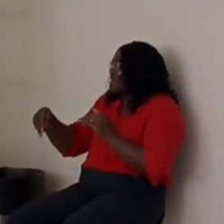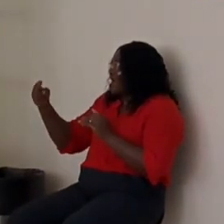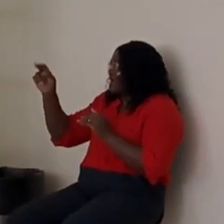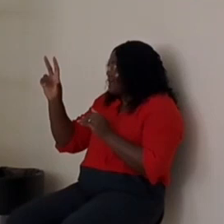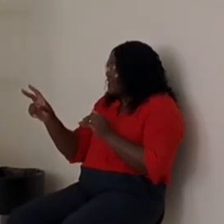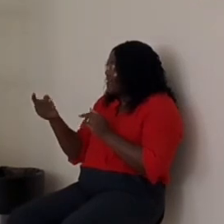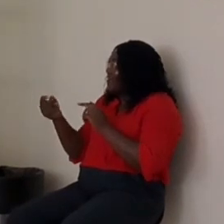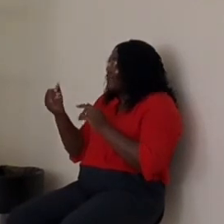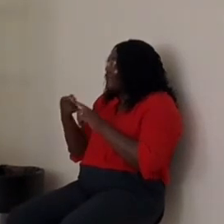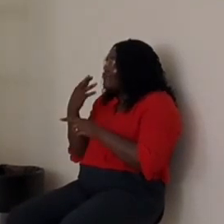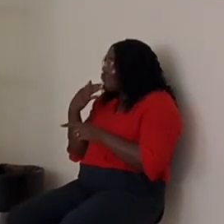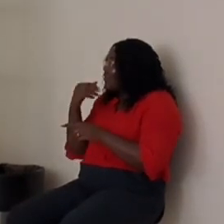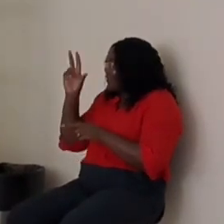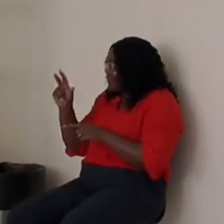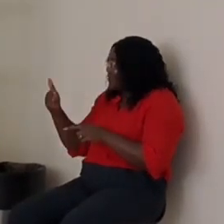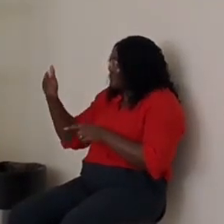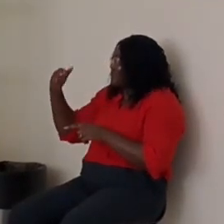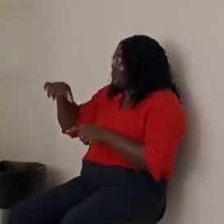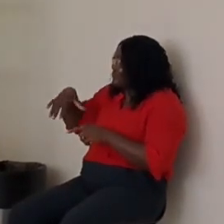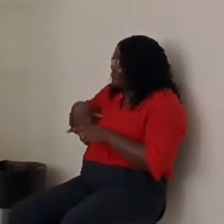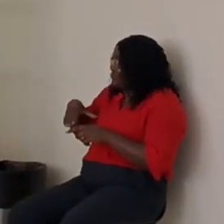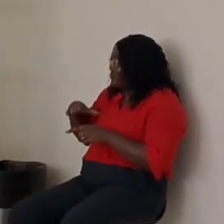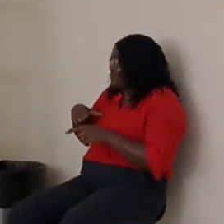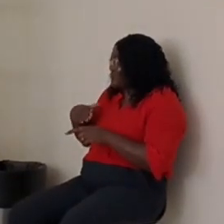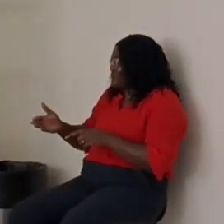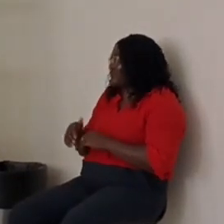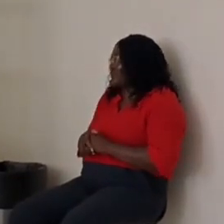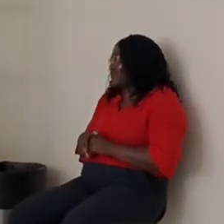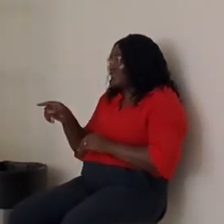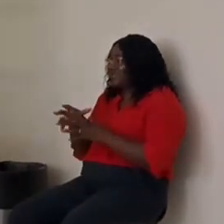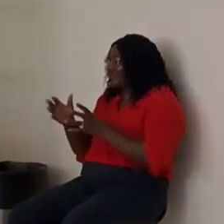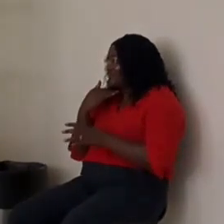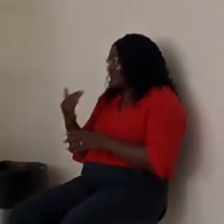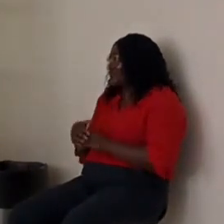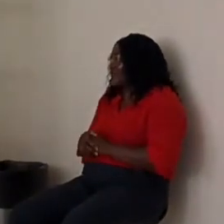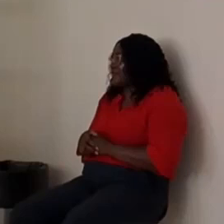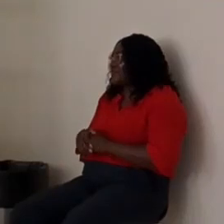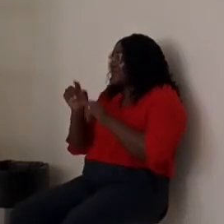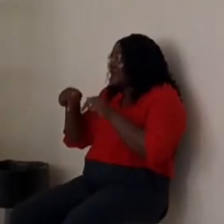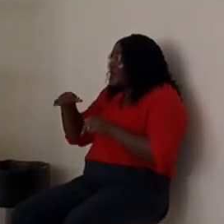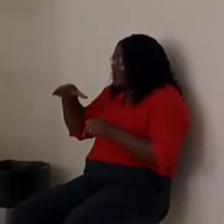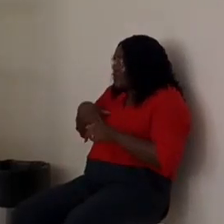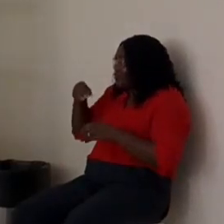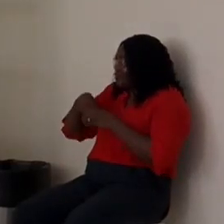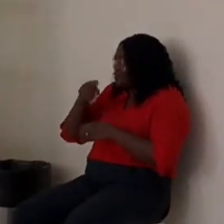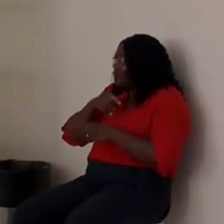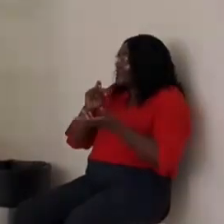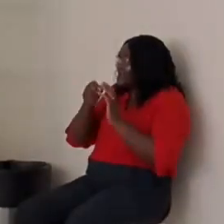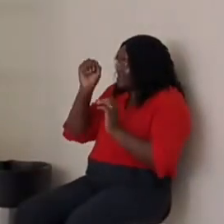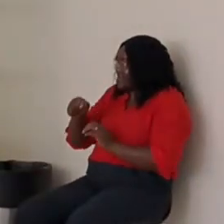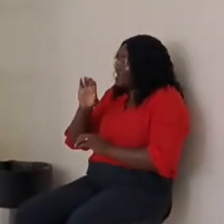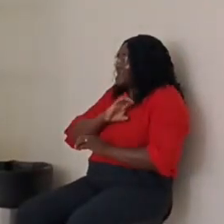information and documents from, and this matters. So the head of this agency needs to be at executive director